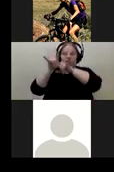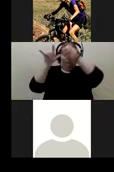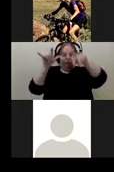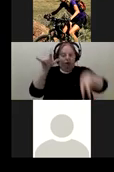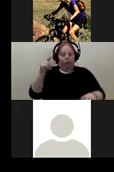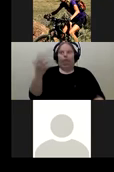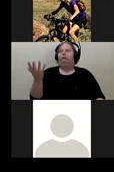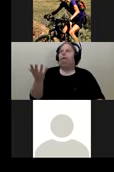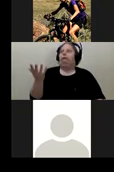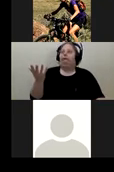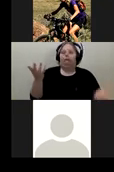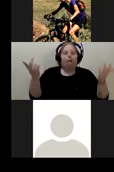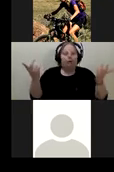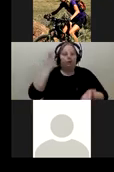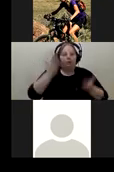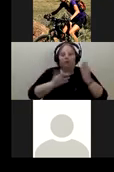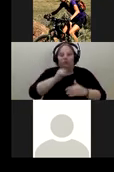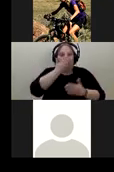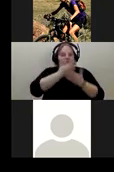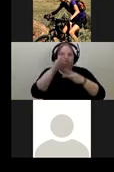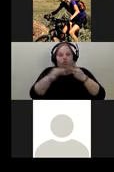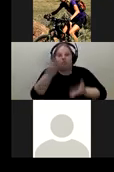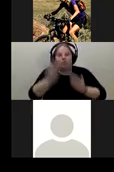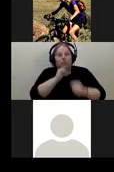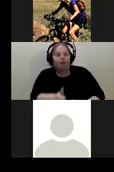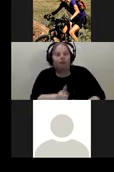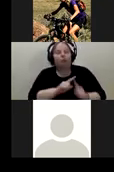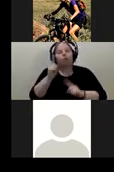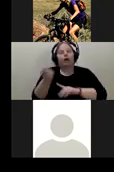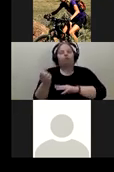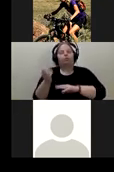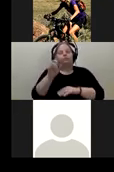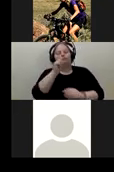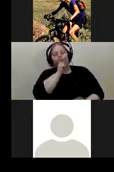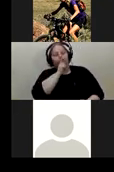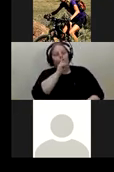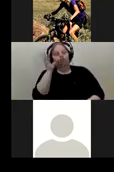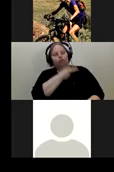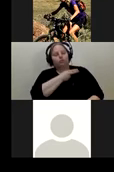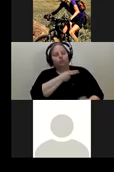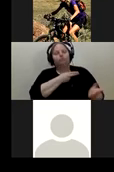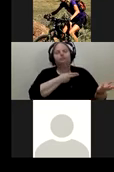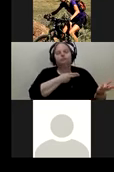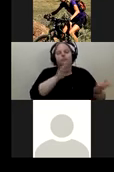know, it might not be your best choice, but you had to overcome that and say something like, well,